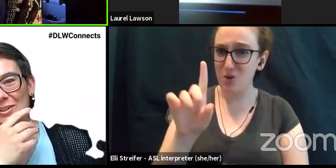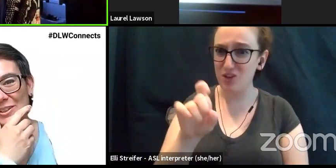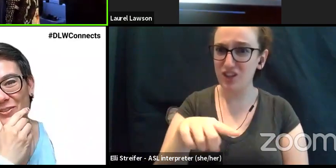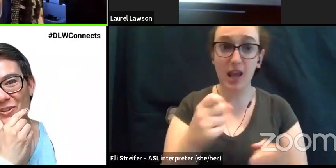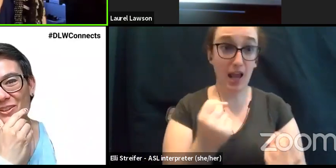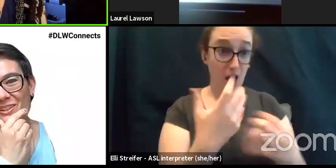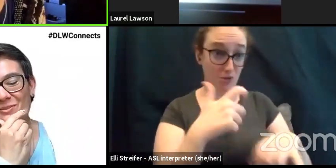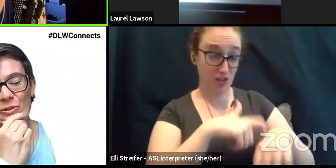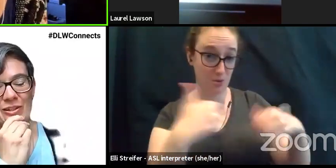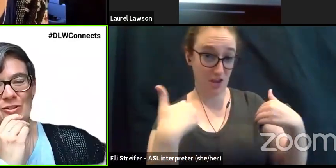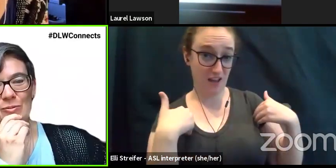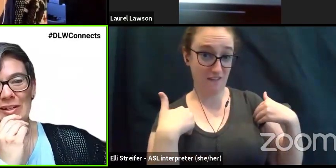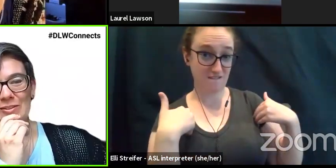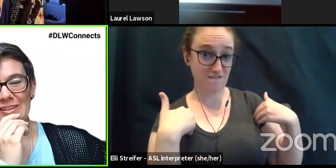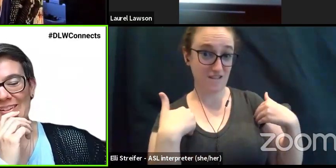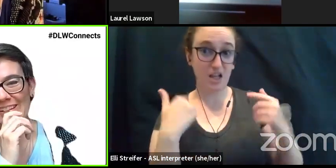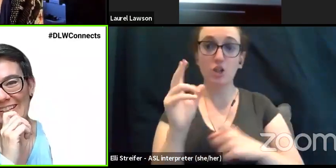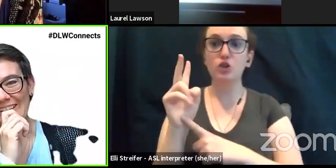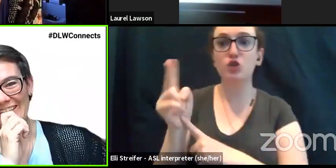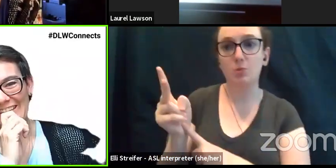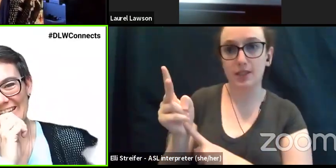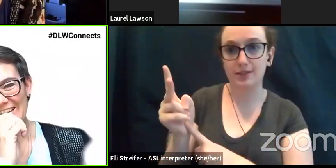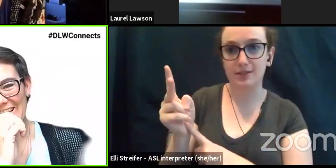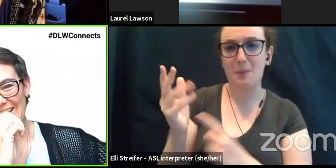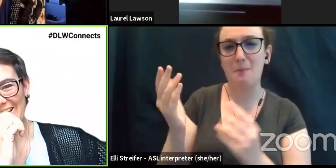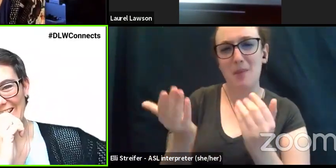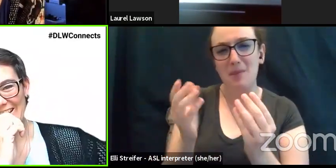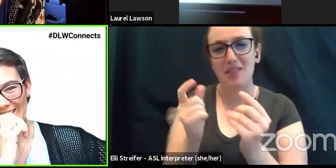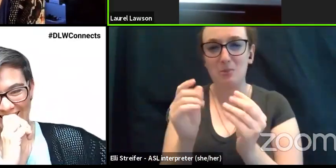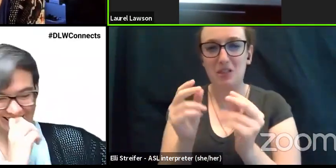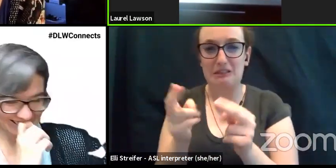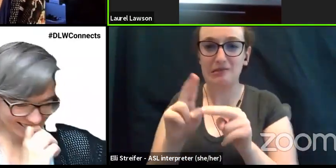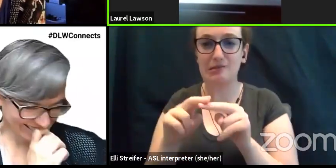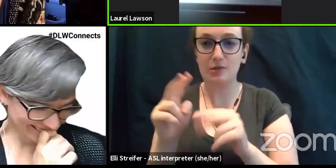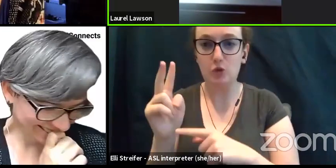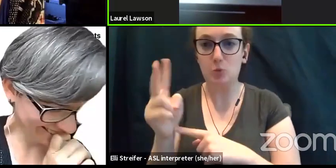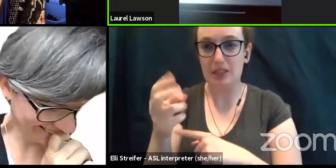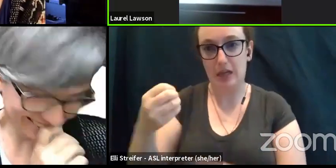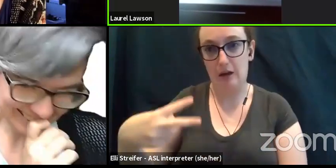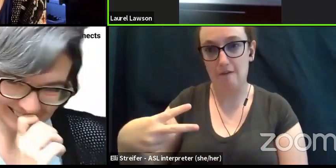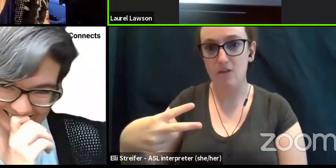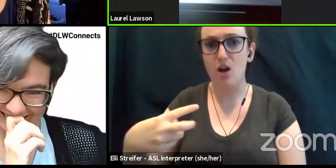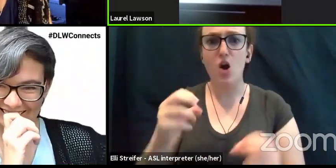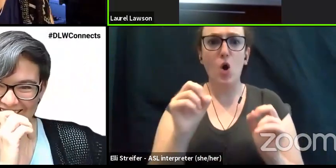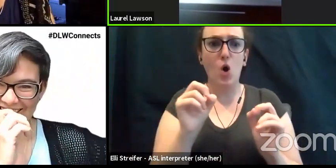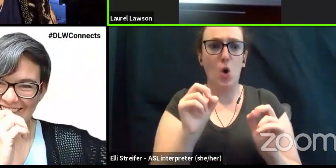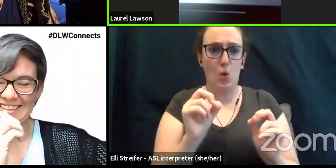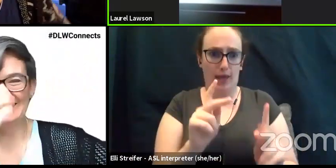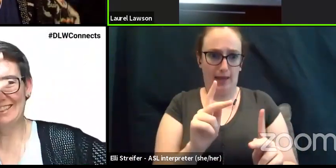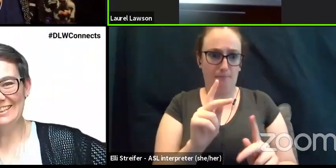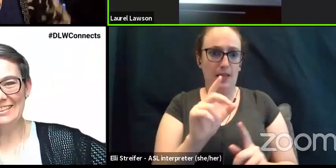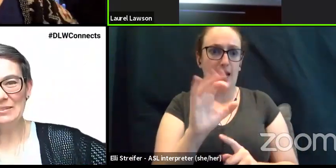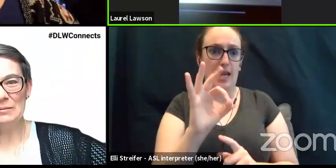We could go a little further than more than 2 minutes. Let me see if I can come up with a 90-second version.